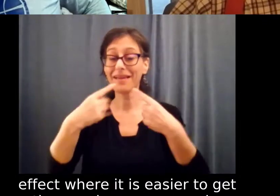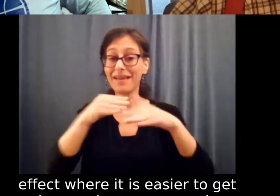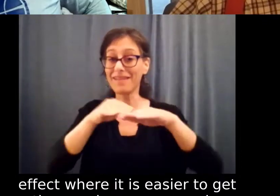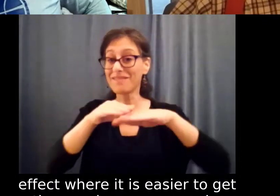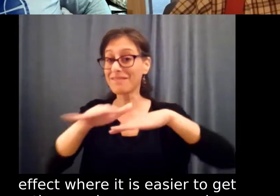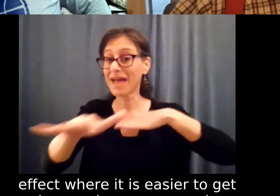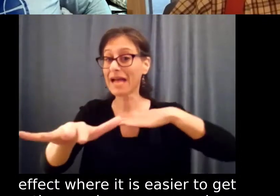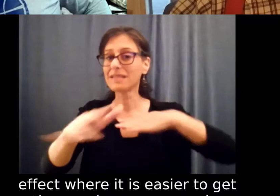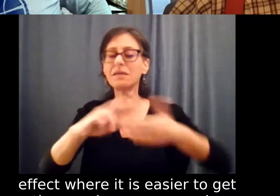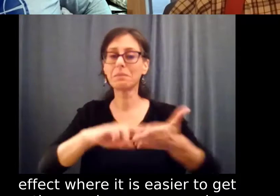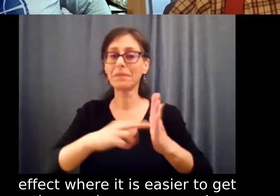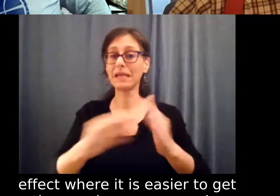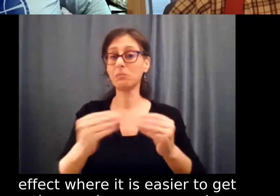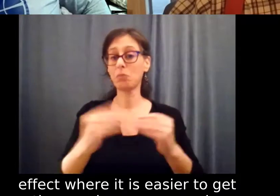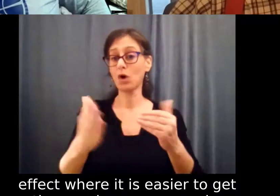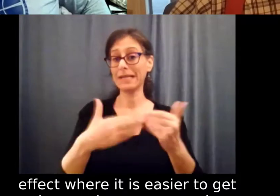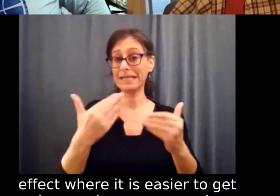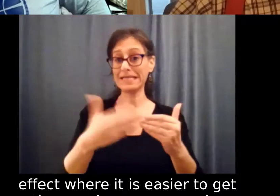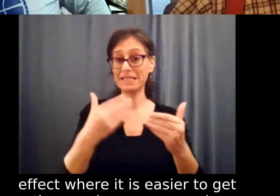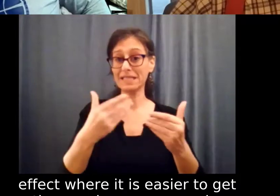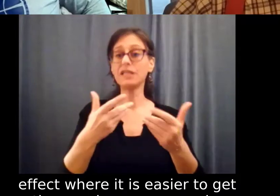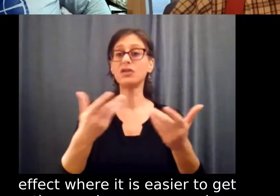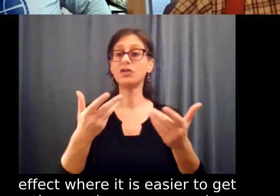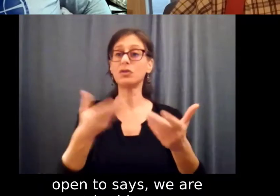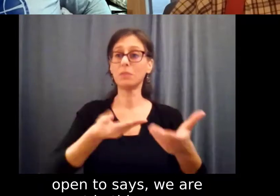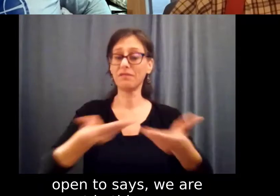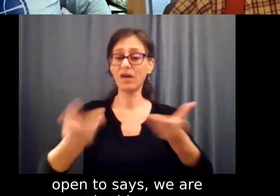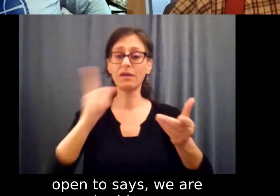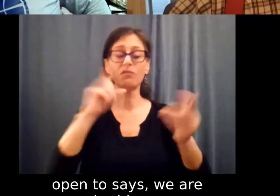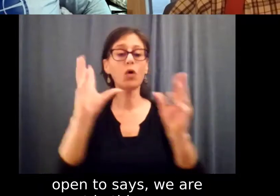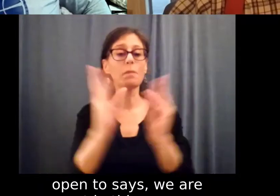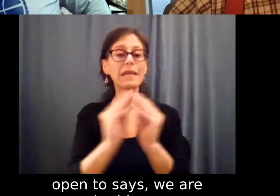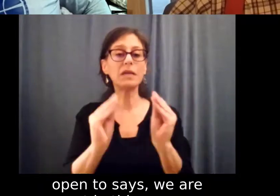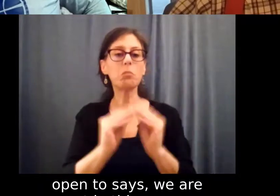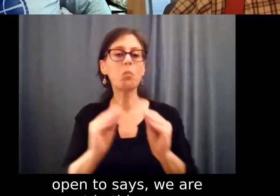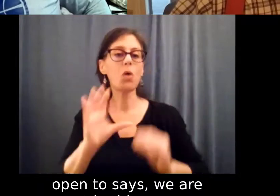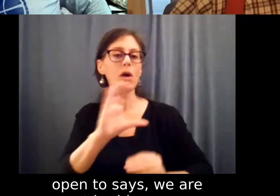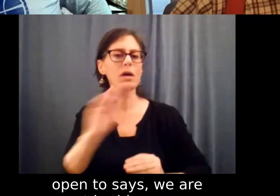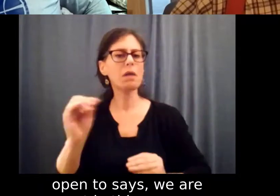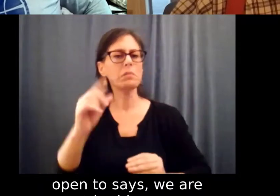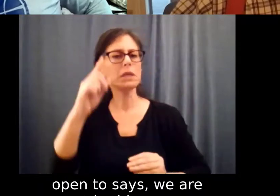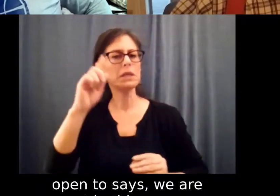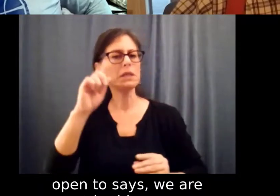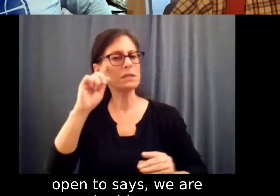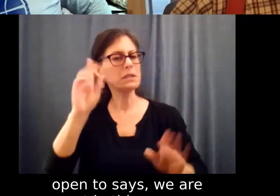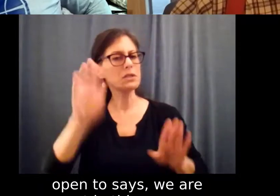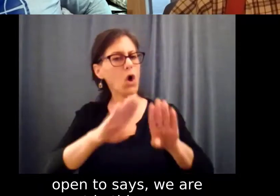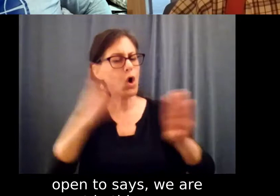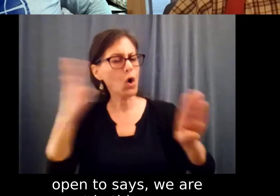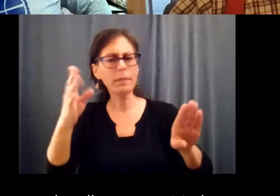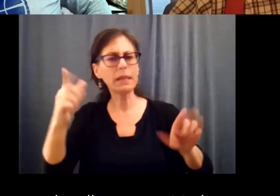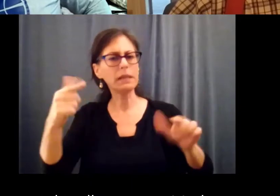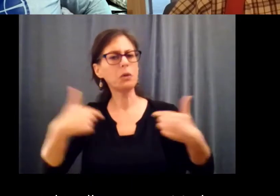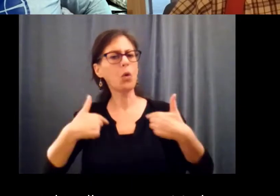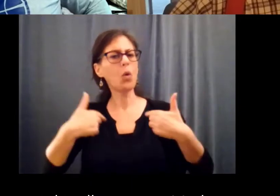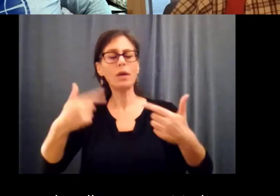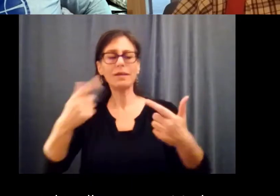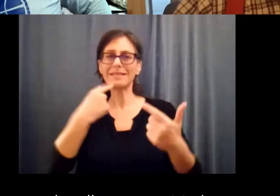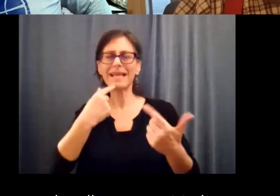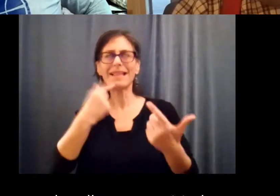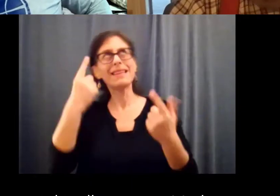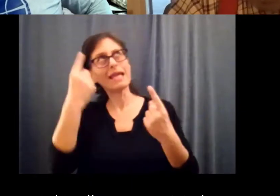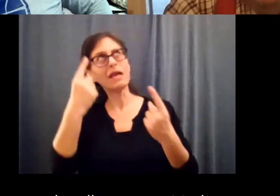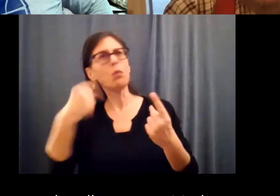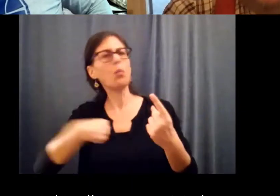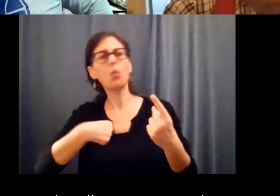easier to get meetings, and that more companies are open to saying, we're not in this space, and we realize